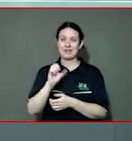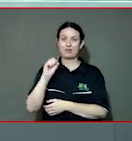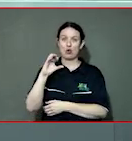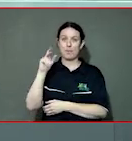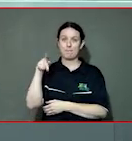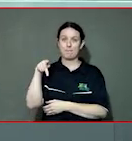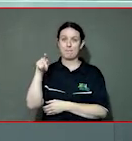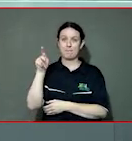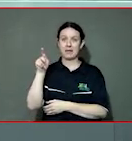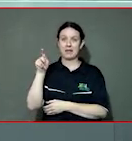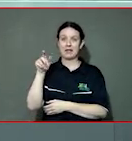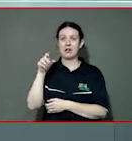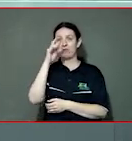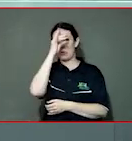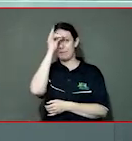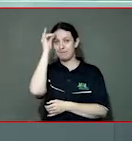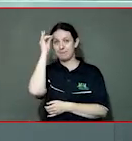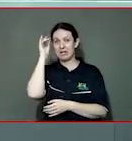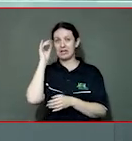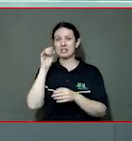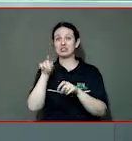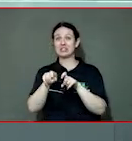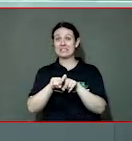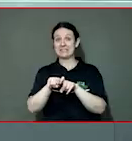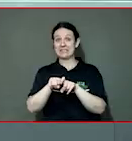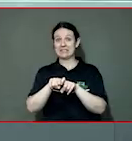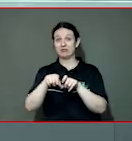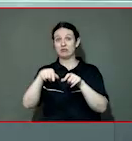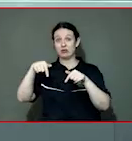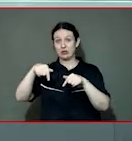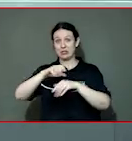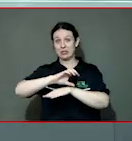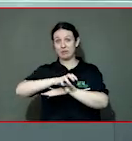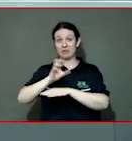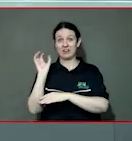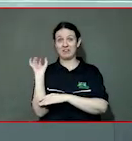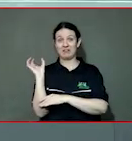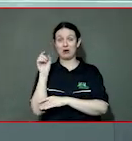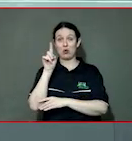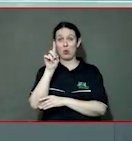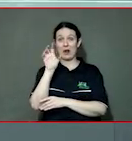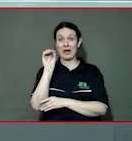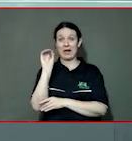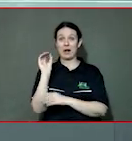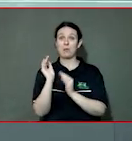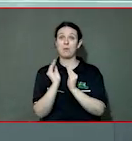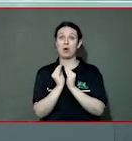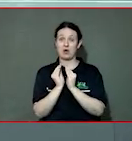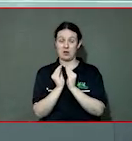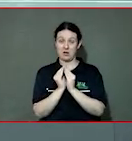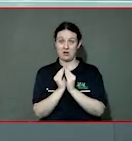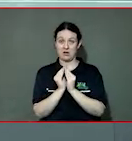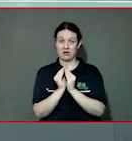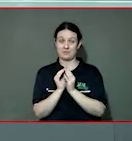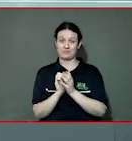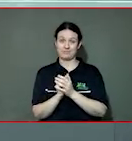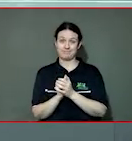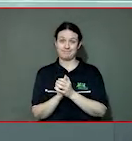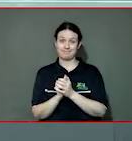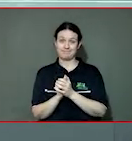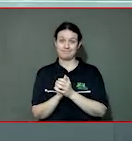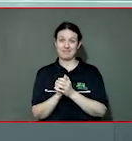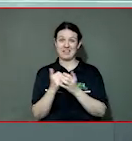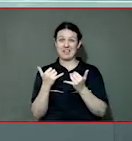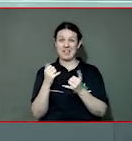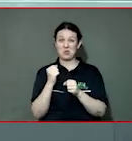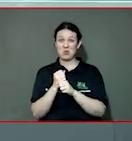of the March test for the Free State, and it is 100 marks. And please, there's no time in